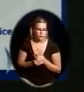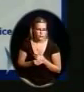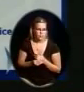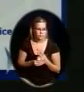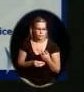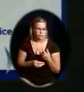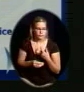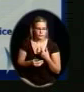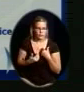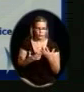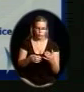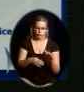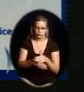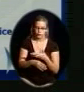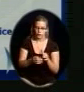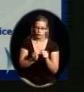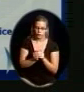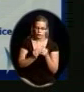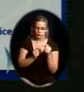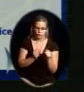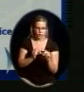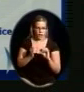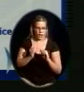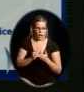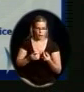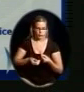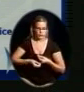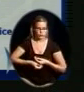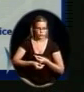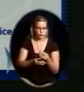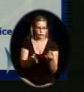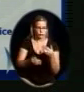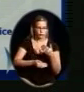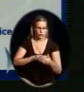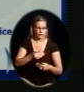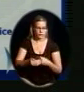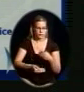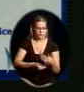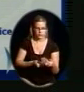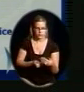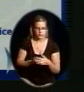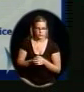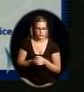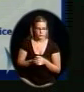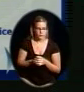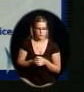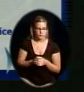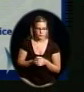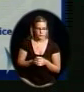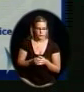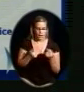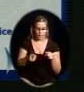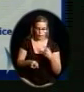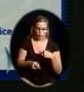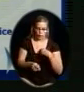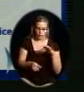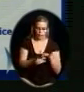I'd like to share with you how the distribution process, and this happened. You voted